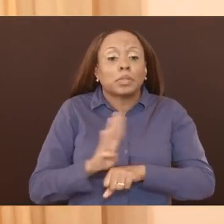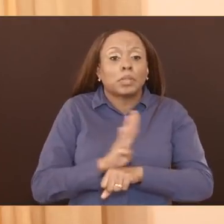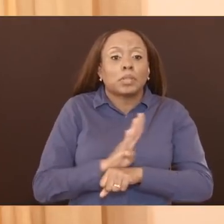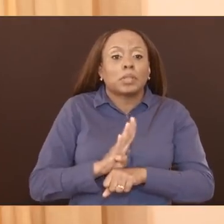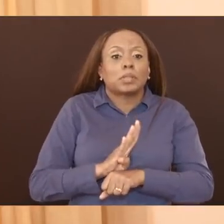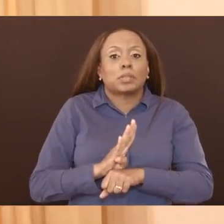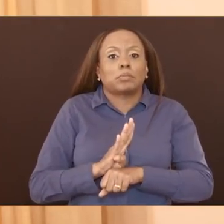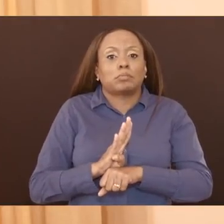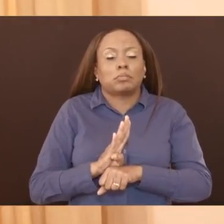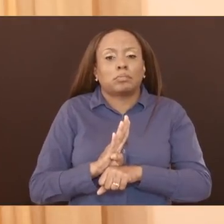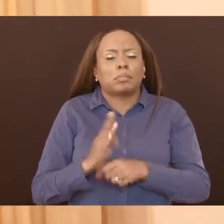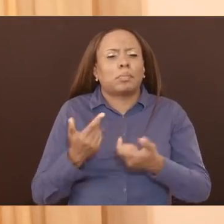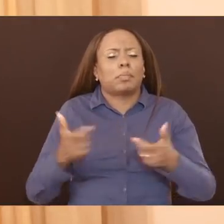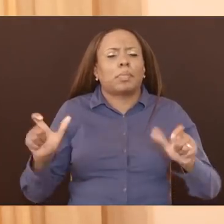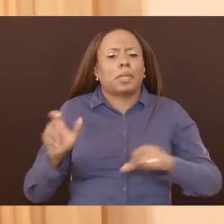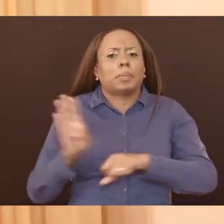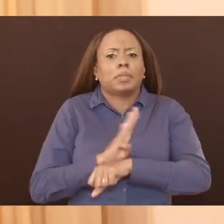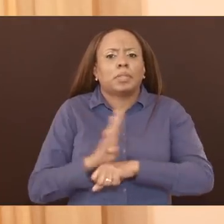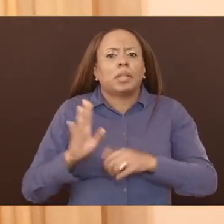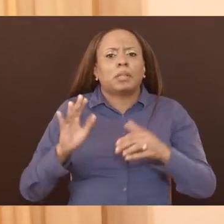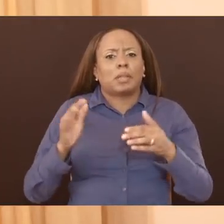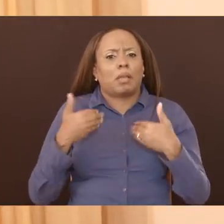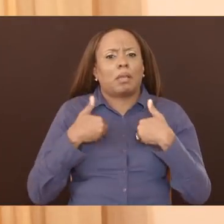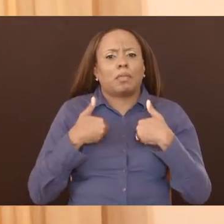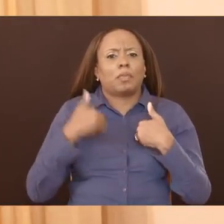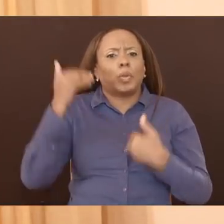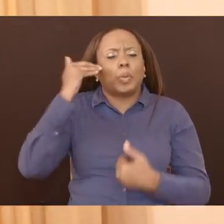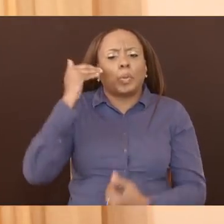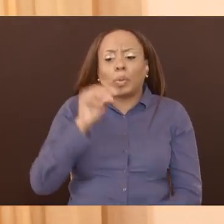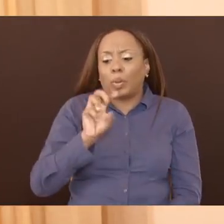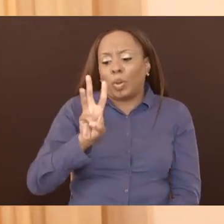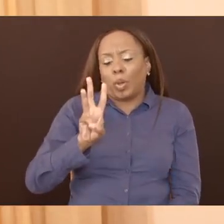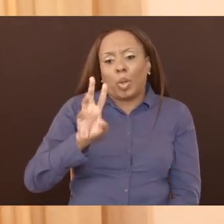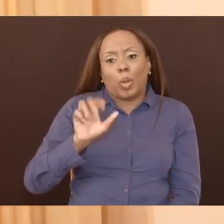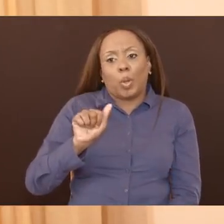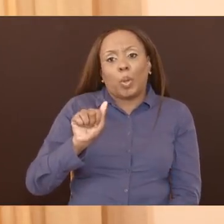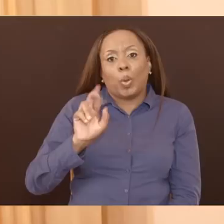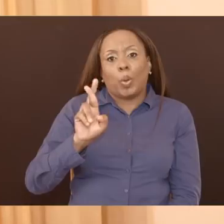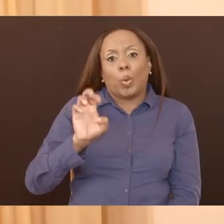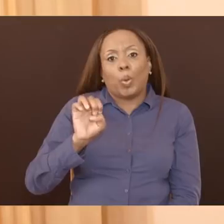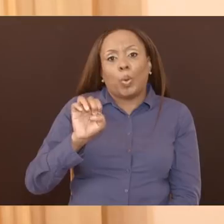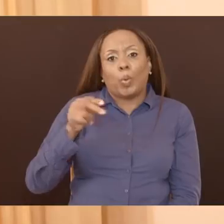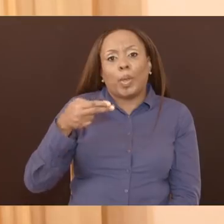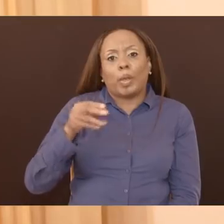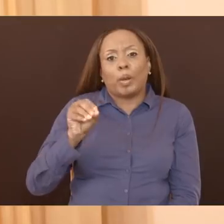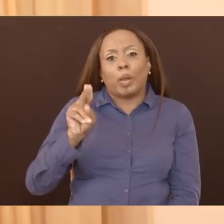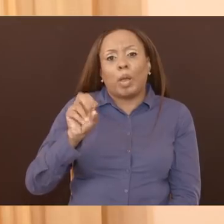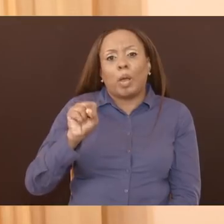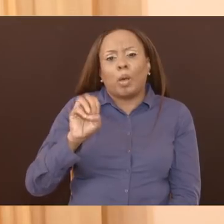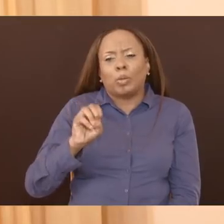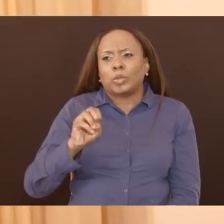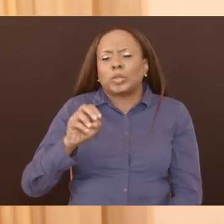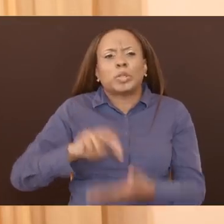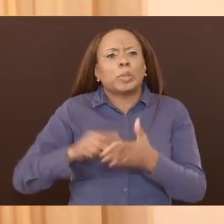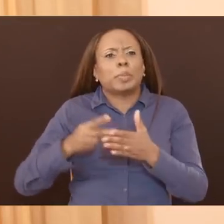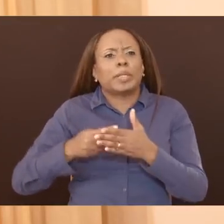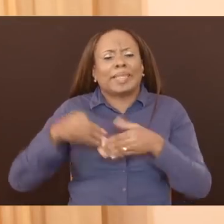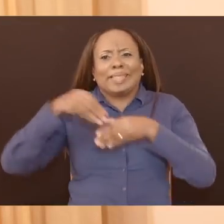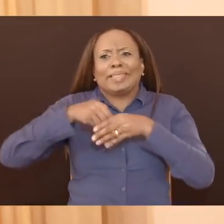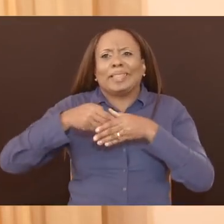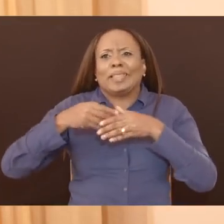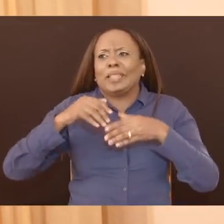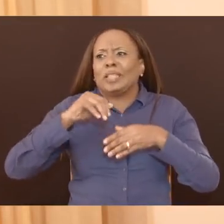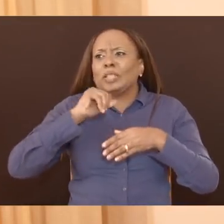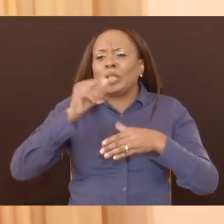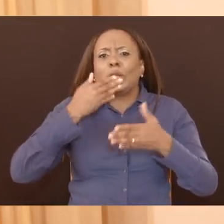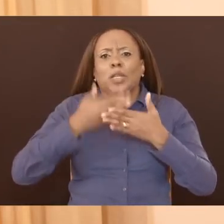private sector, and I know that the relevant officials in the government are in fact dealing with individual entities to be able to ensure that we